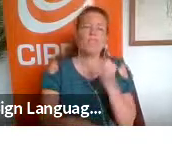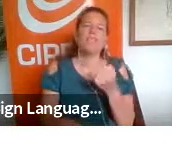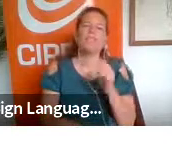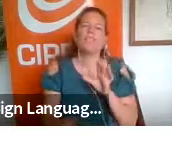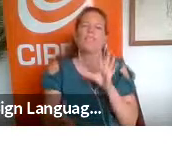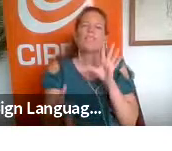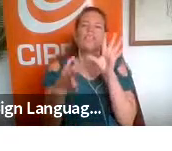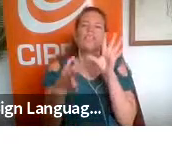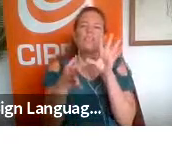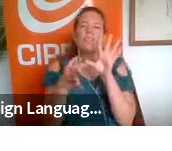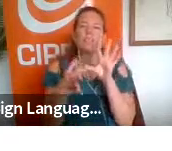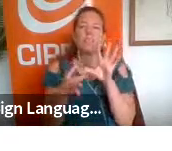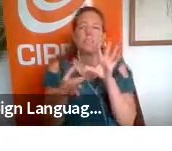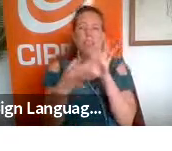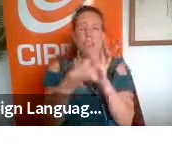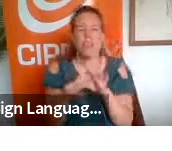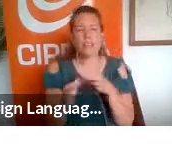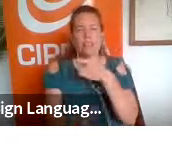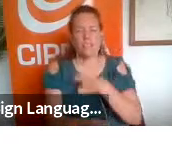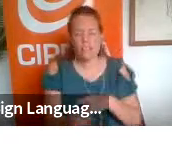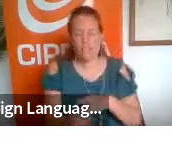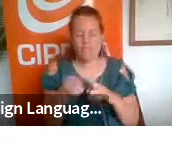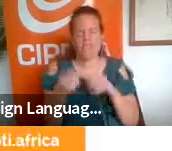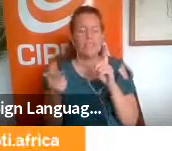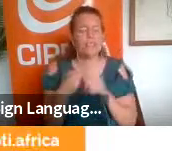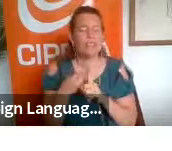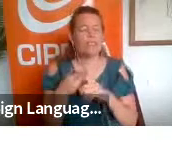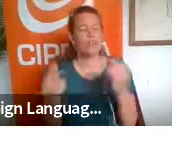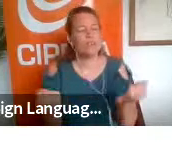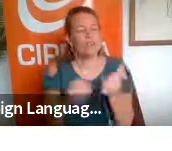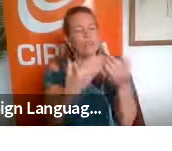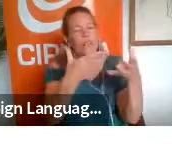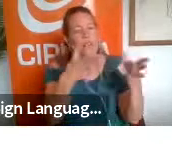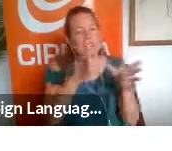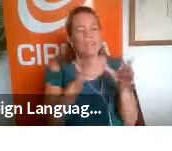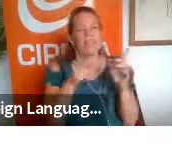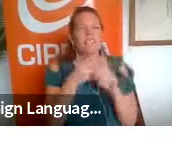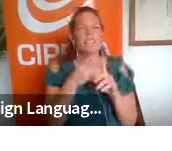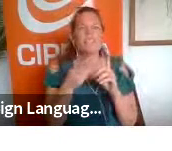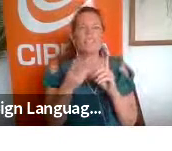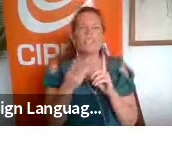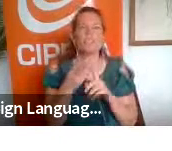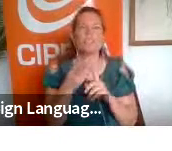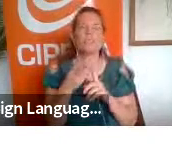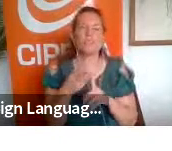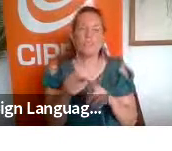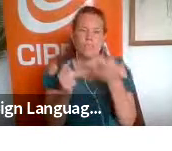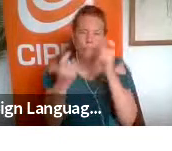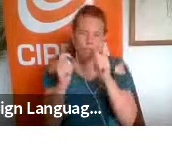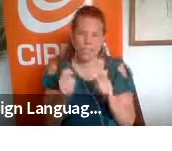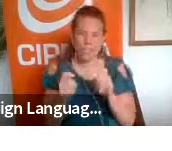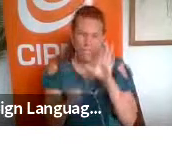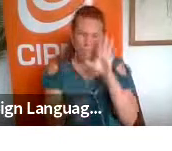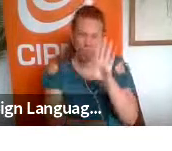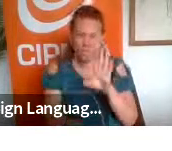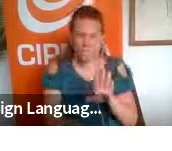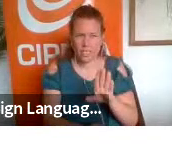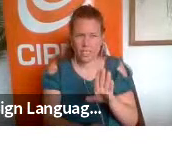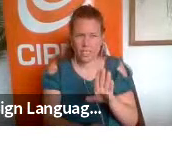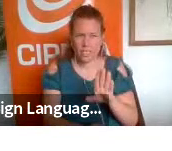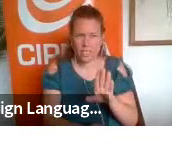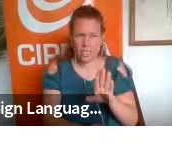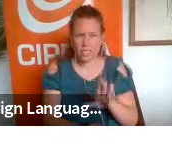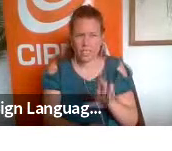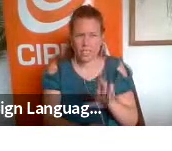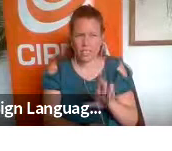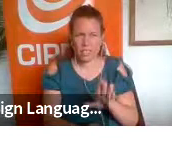an individual, as an organization. So I have the details on that slide. I hope that everyone can see